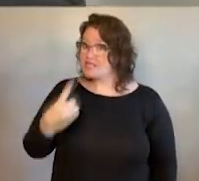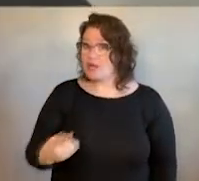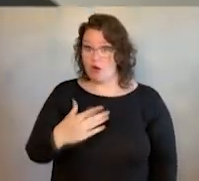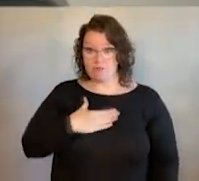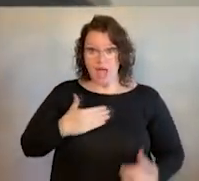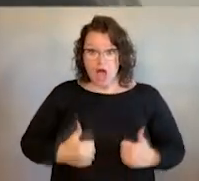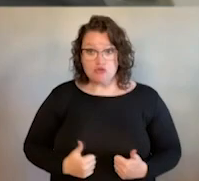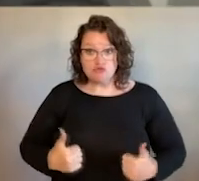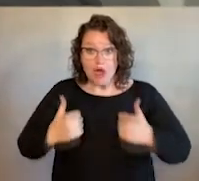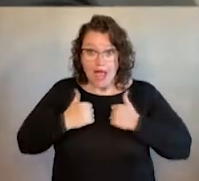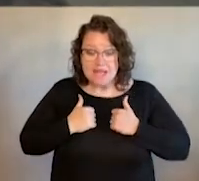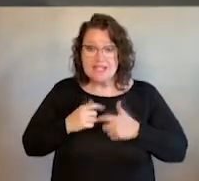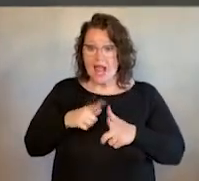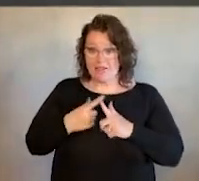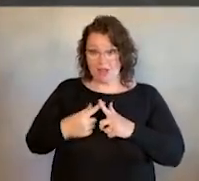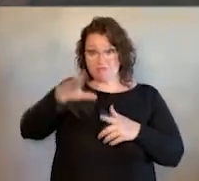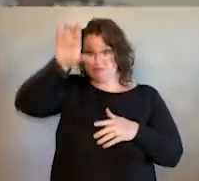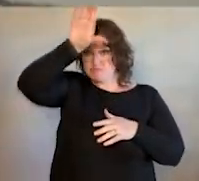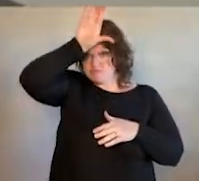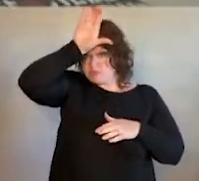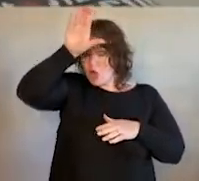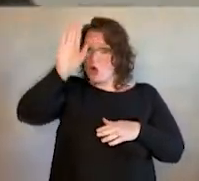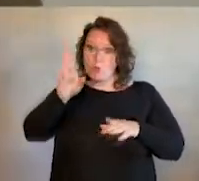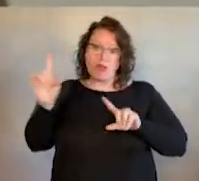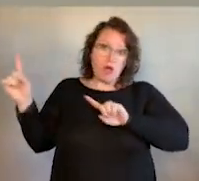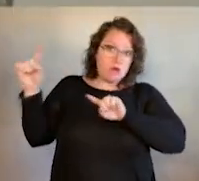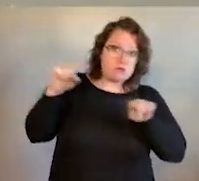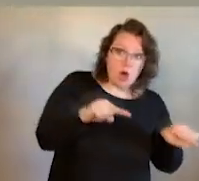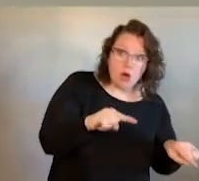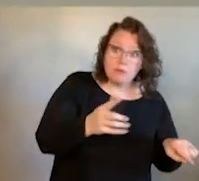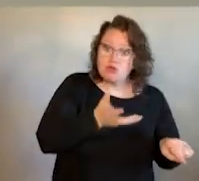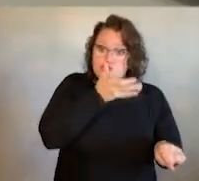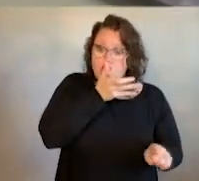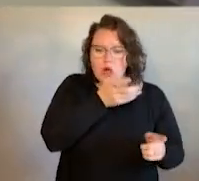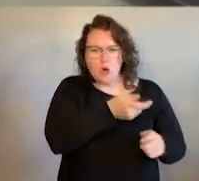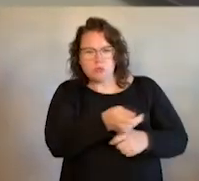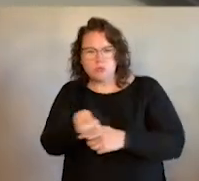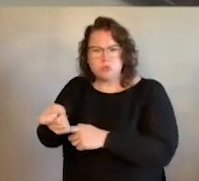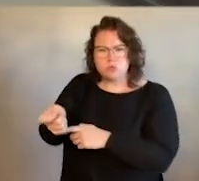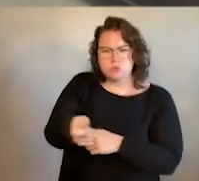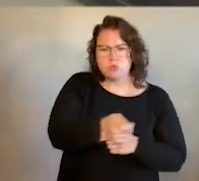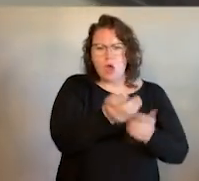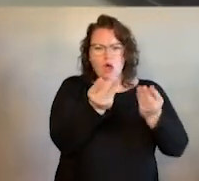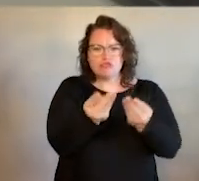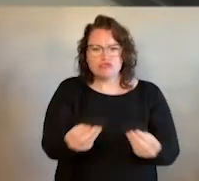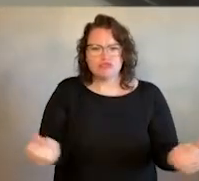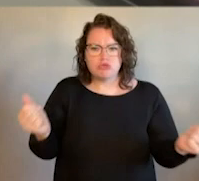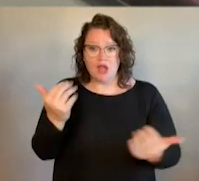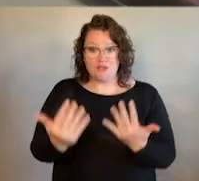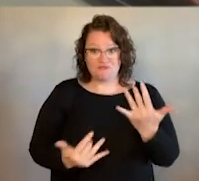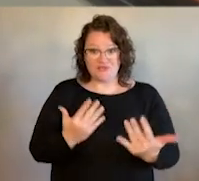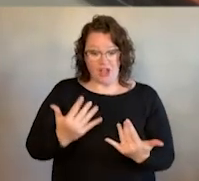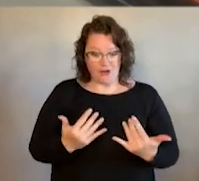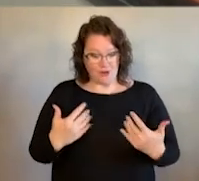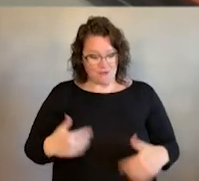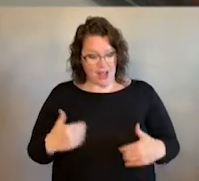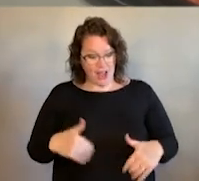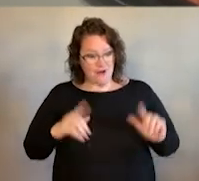and they're going to send a fire truck out there to help put out your fire. Look at them